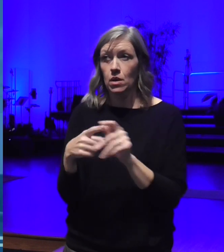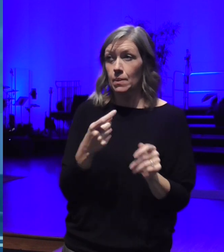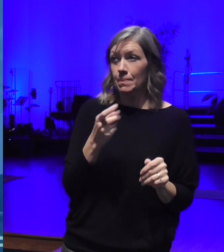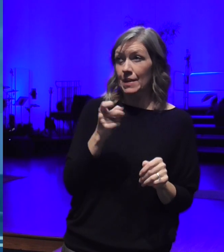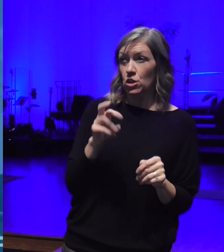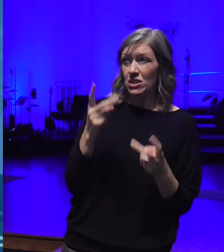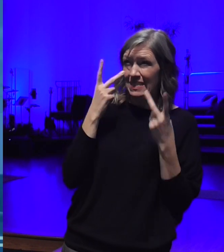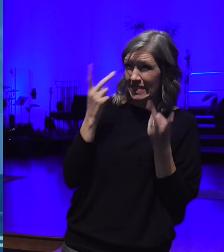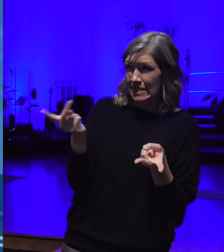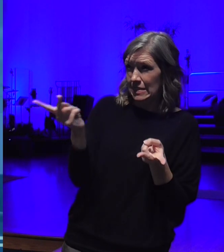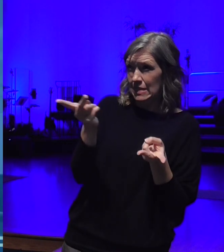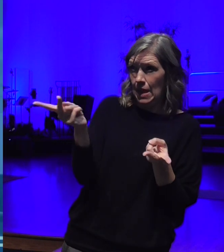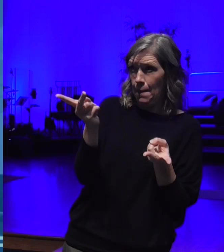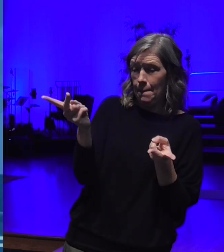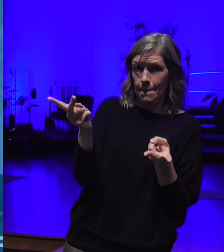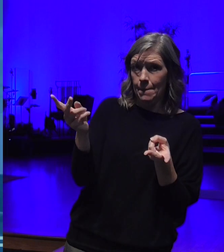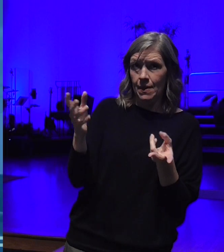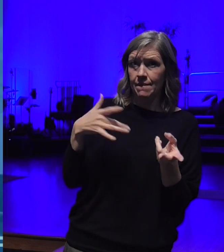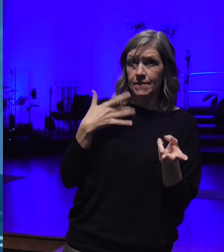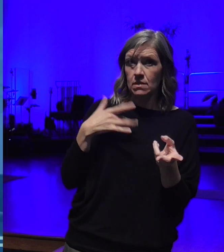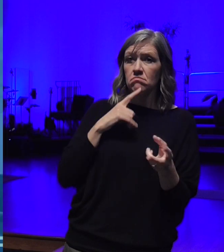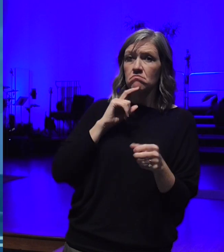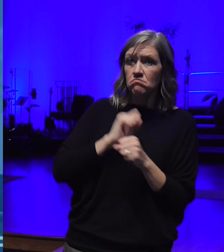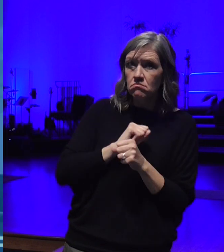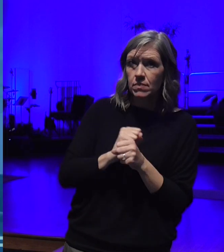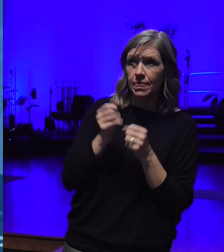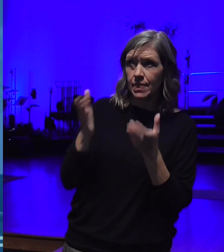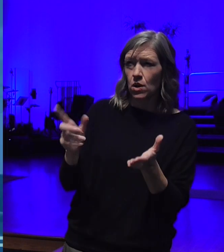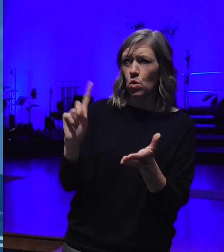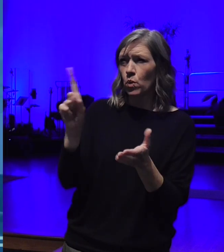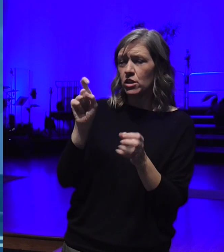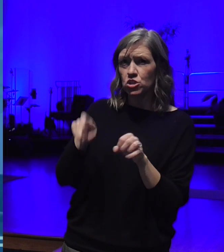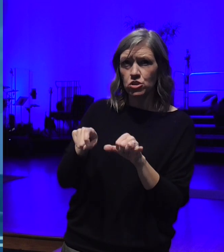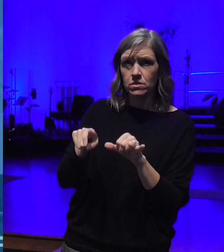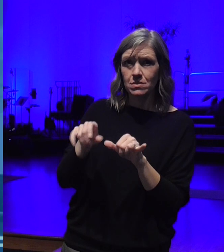he's thinking about, where am I going to put these guys up for the night?